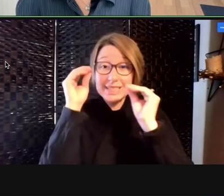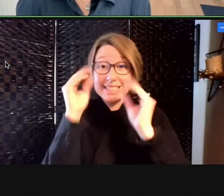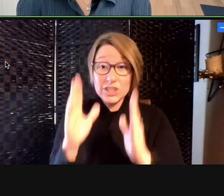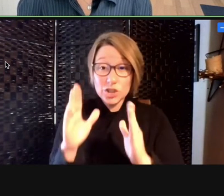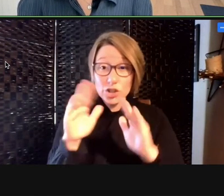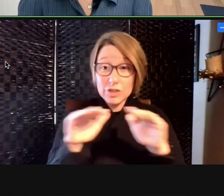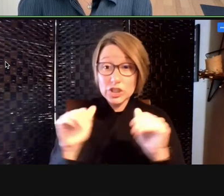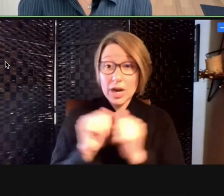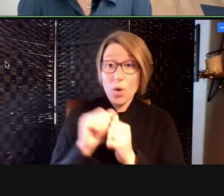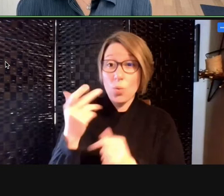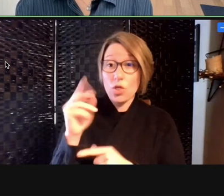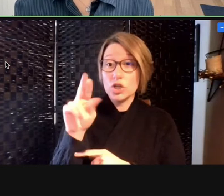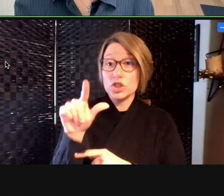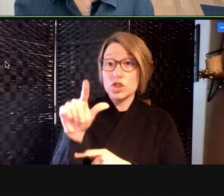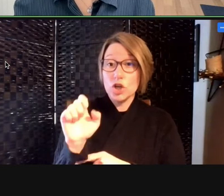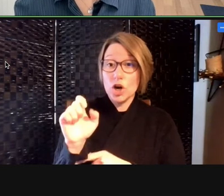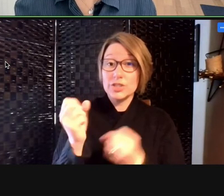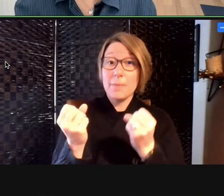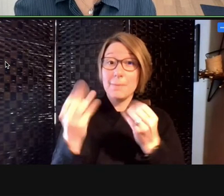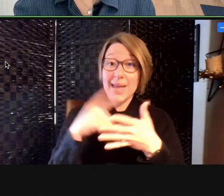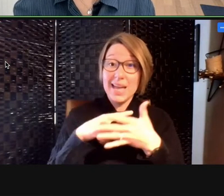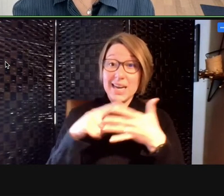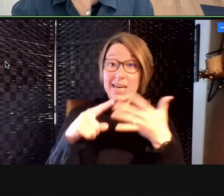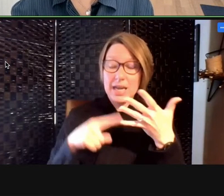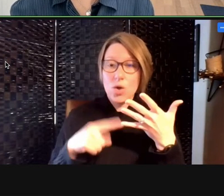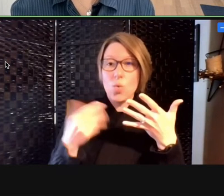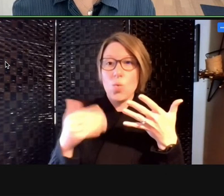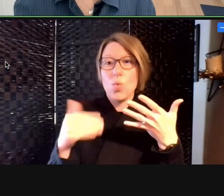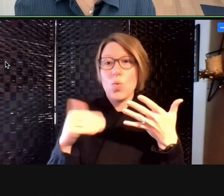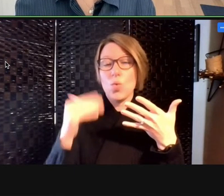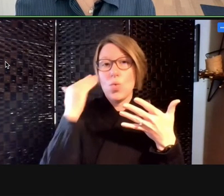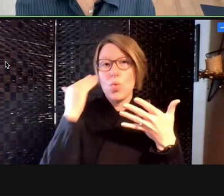syndrome, many of those features probably sound familiar to you.